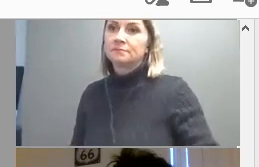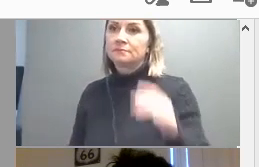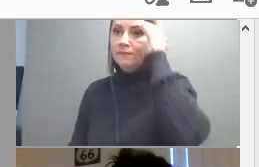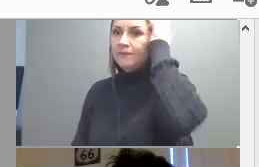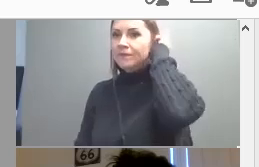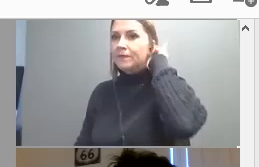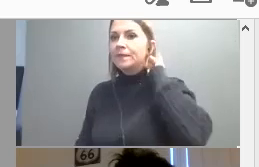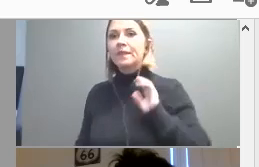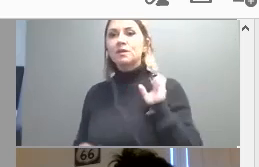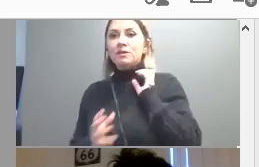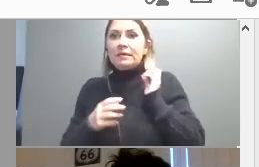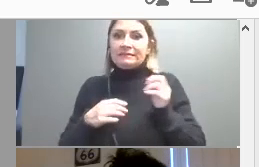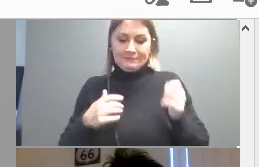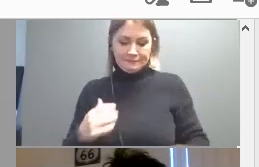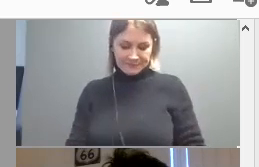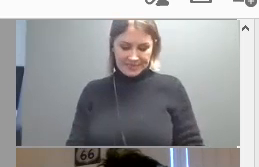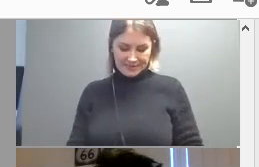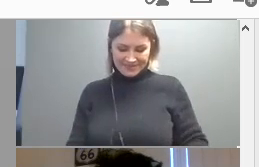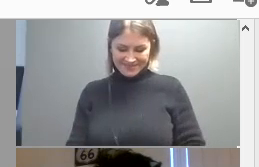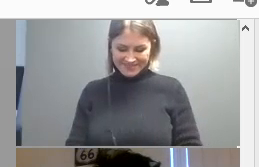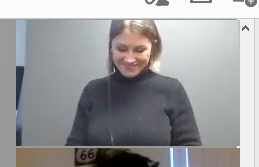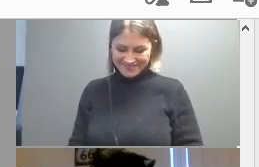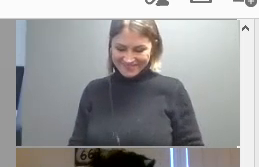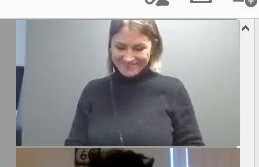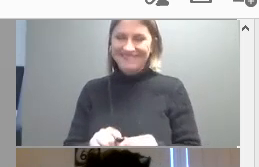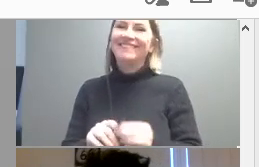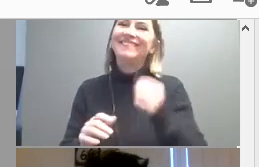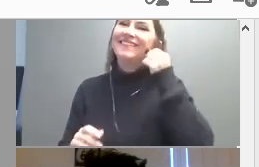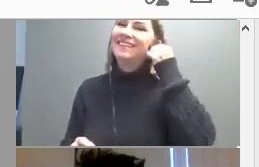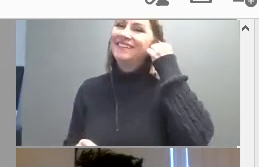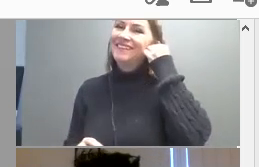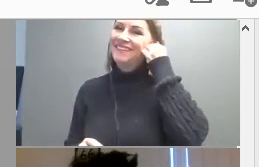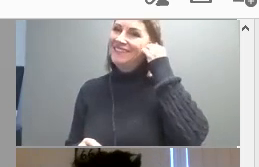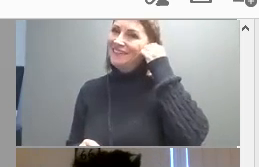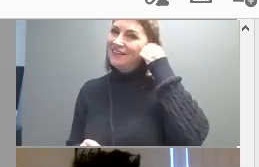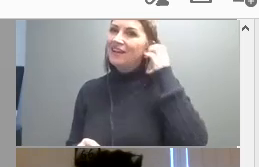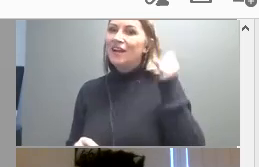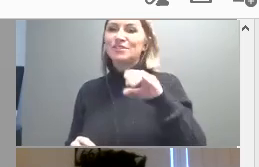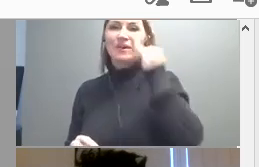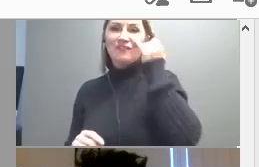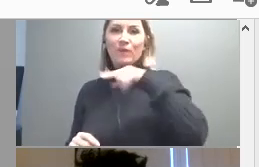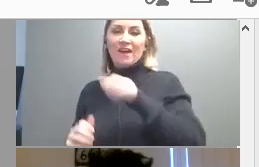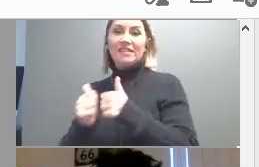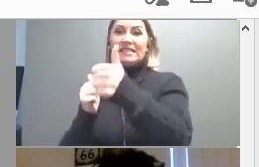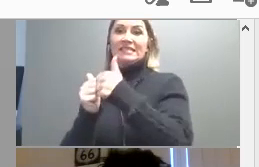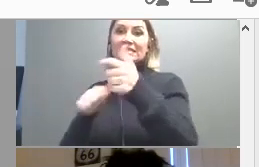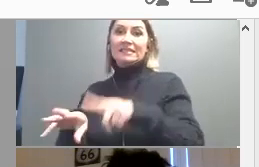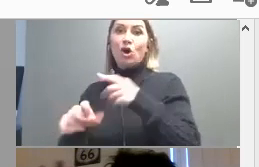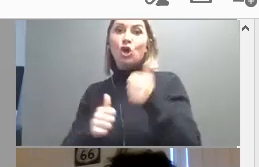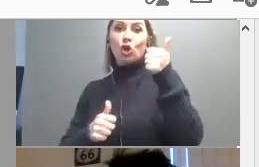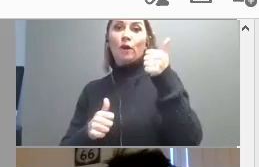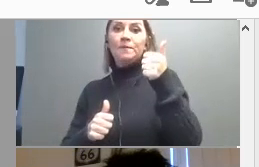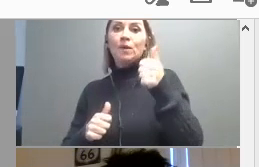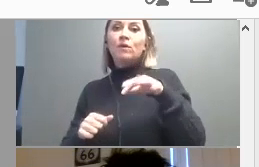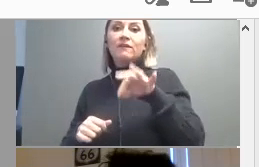So if we have a distance that is longer, we are always going to find a distance to A